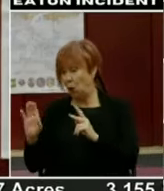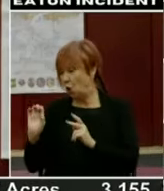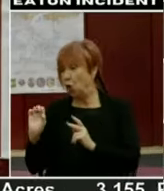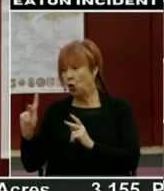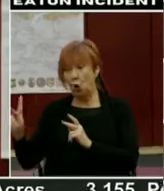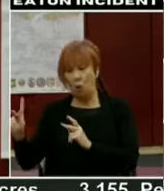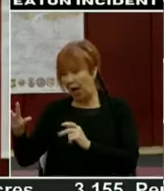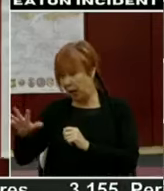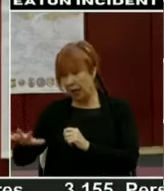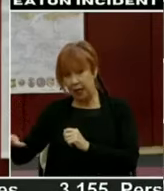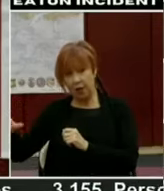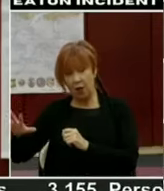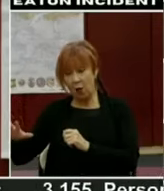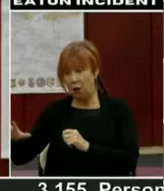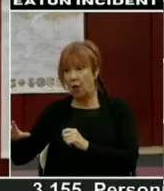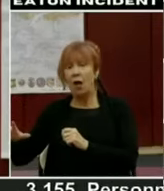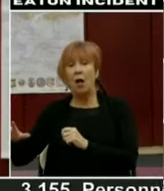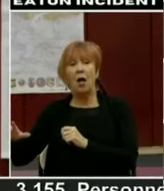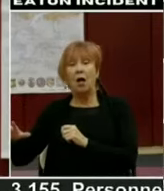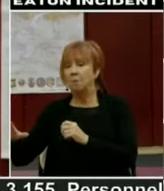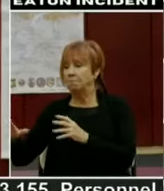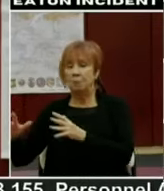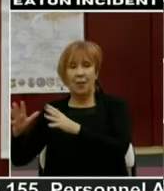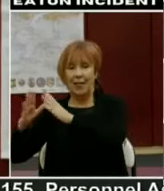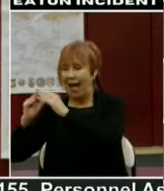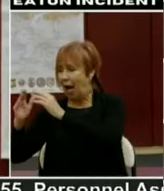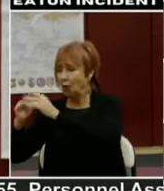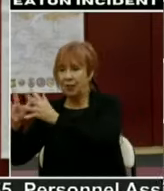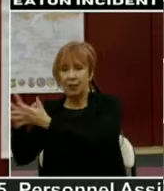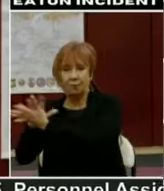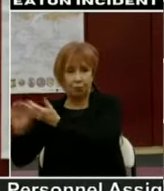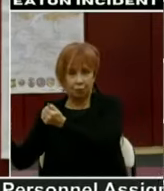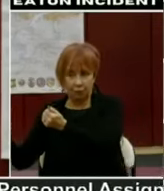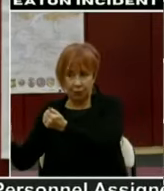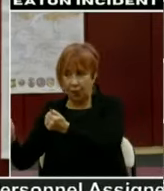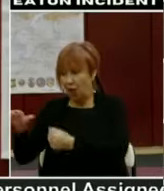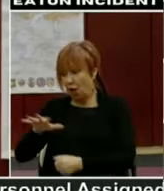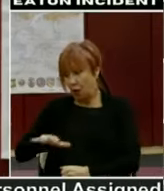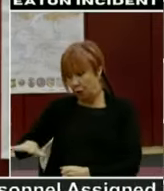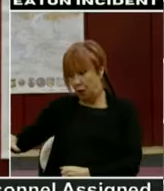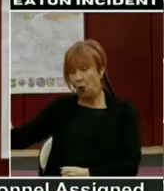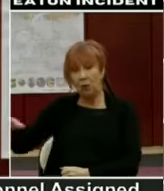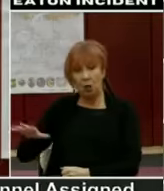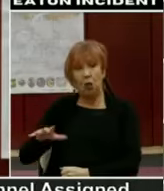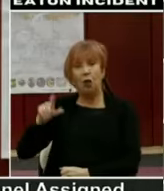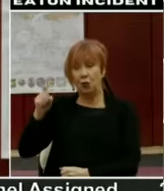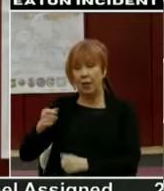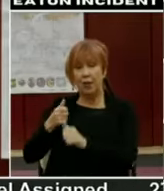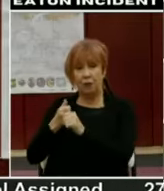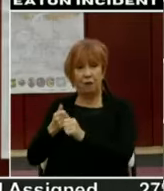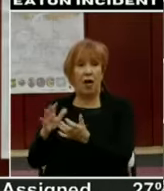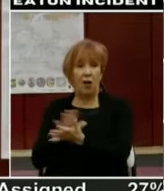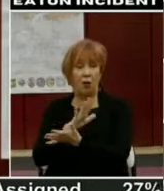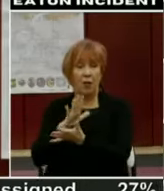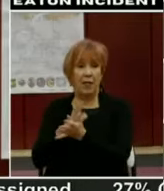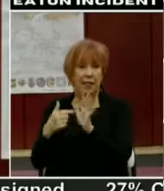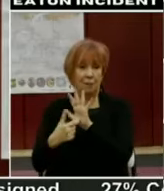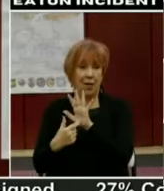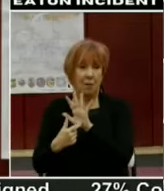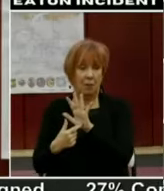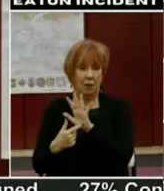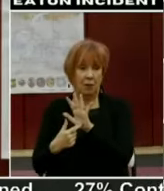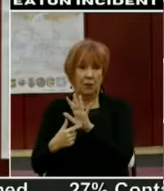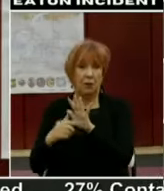into areas where there's been a lot of fire devastation, those areas in particular, you need to take extra precautions, and you've heard